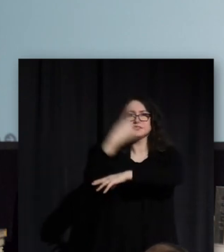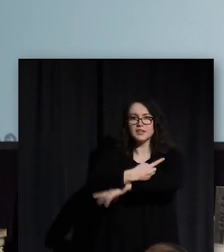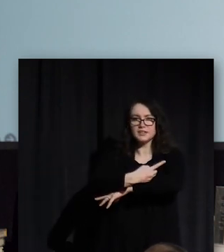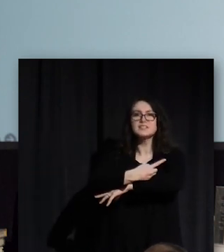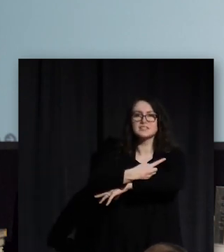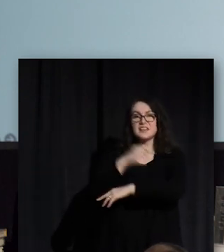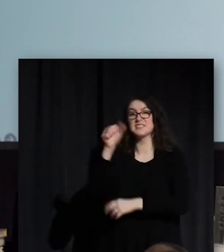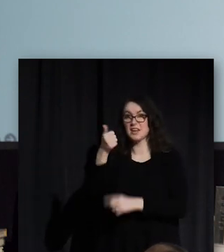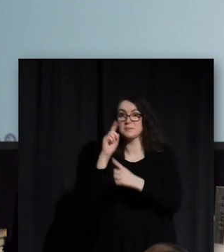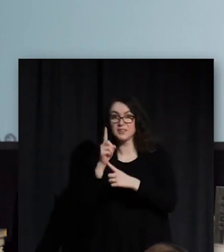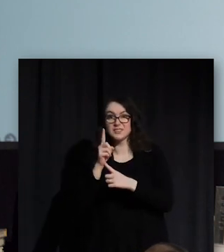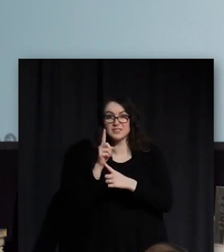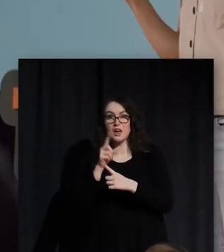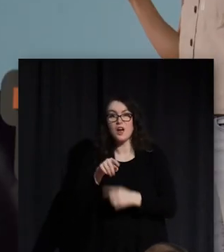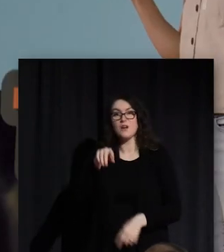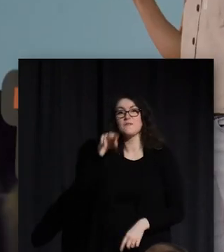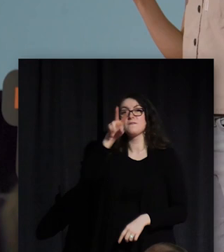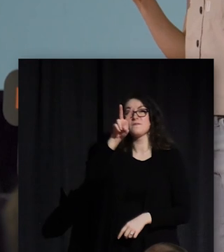4,200 miles, I won.